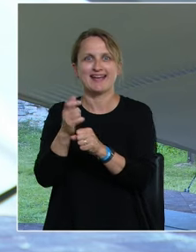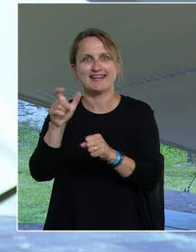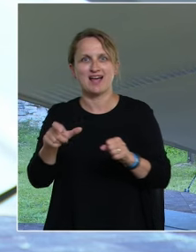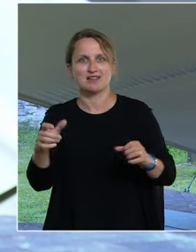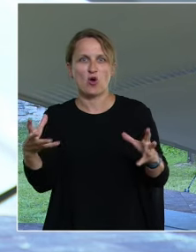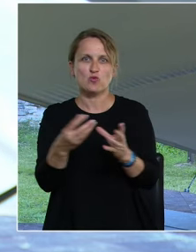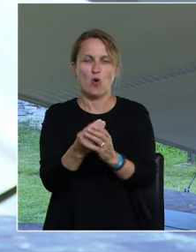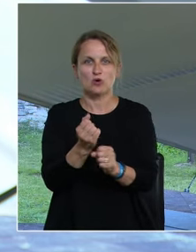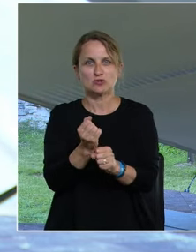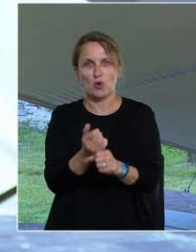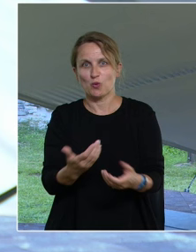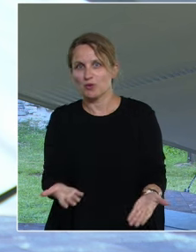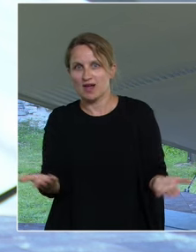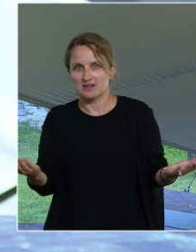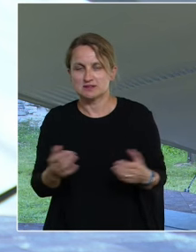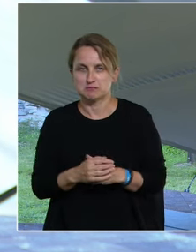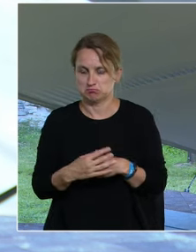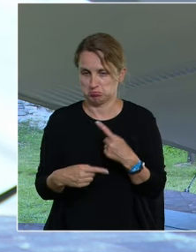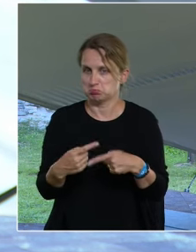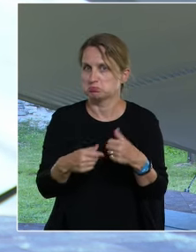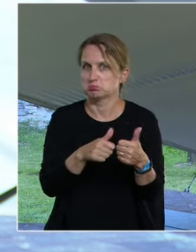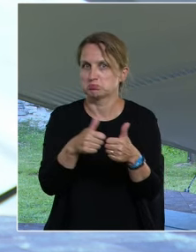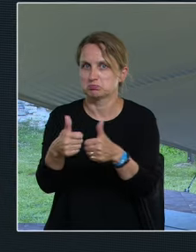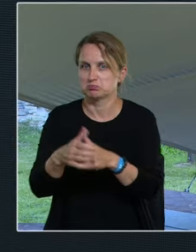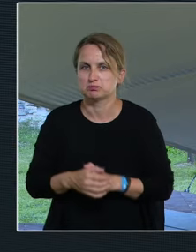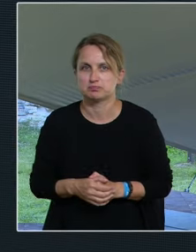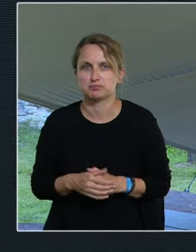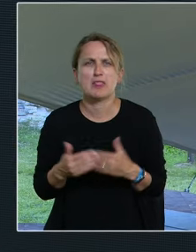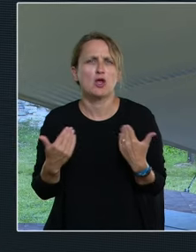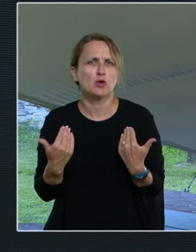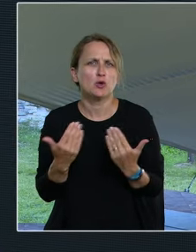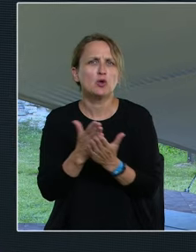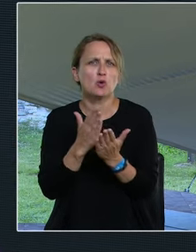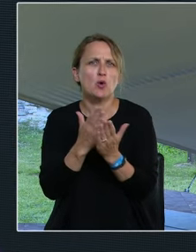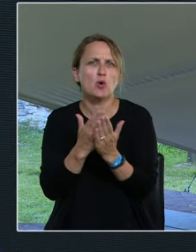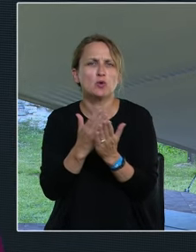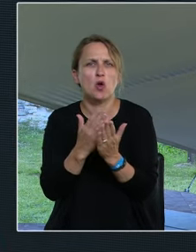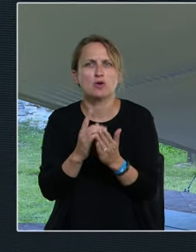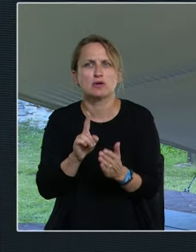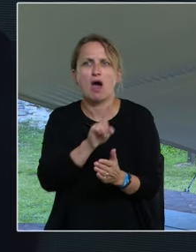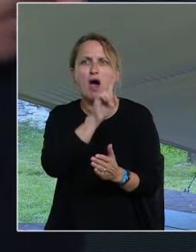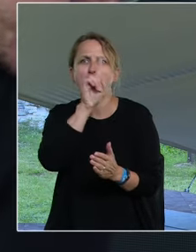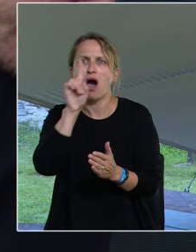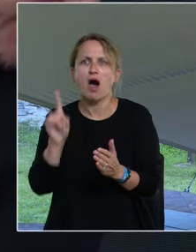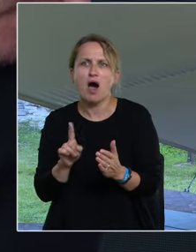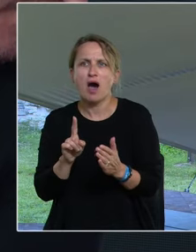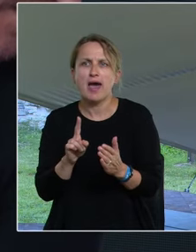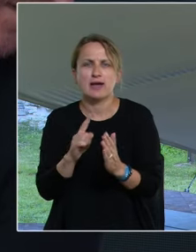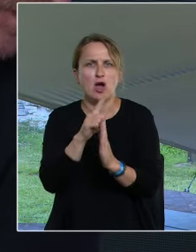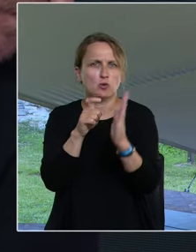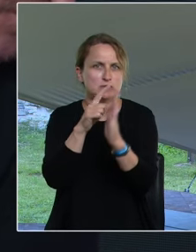Possibly, yes. Great. We have now time questions for the audience. We have already one for